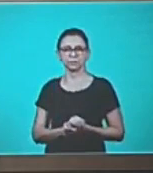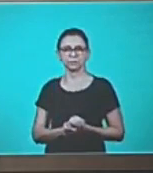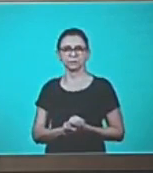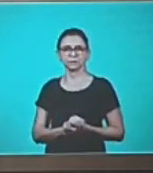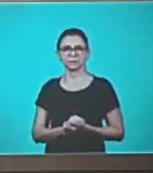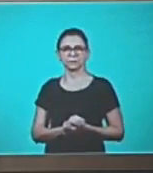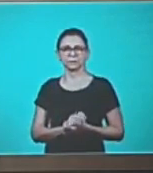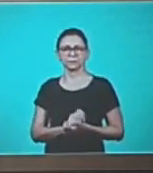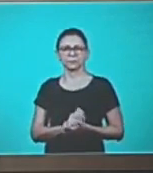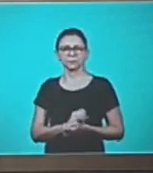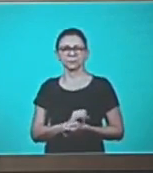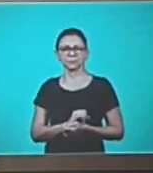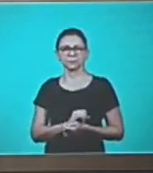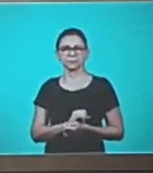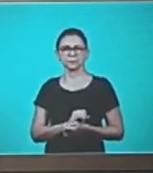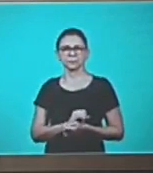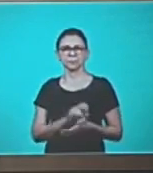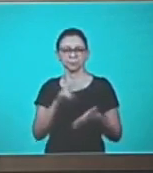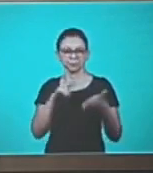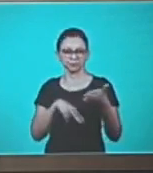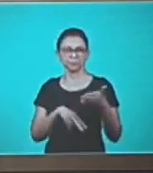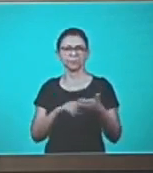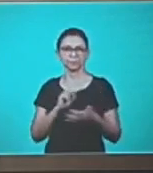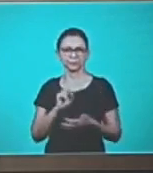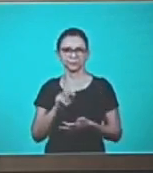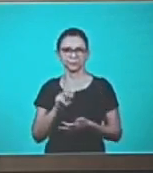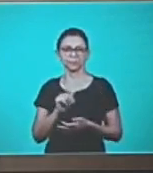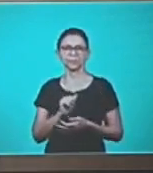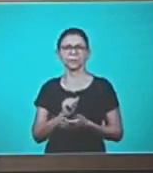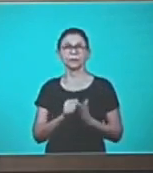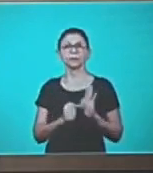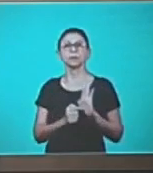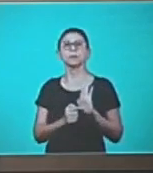He says, he's pointing out that